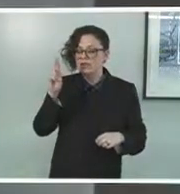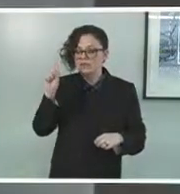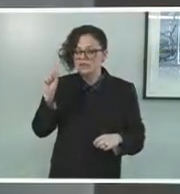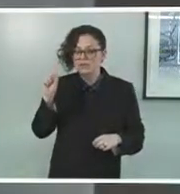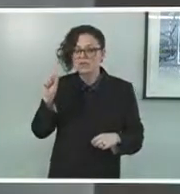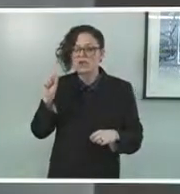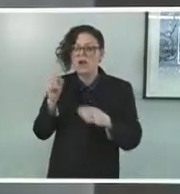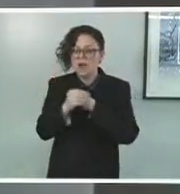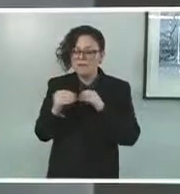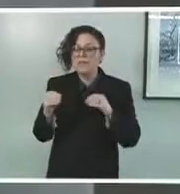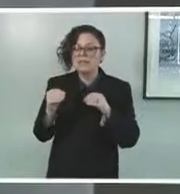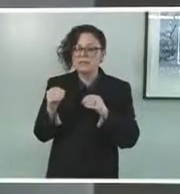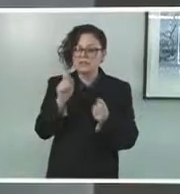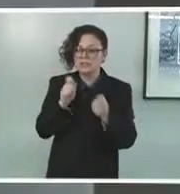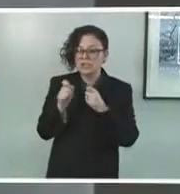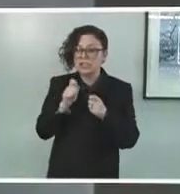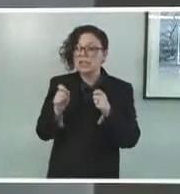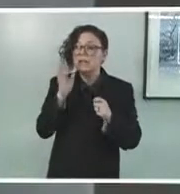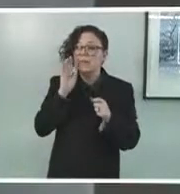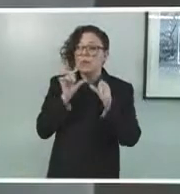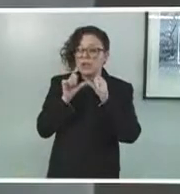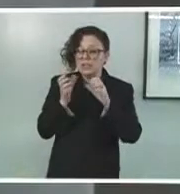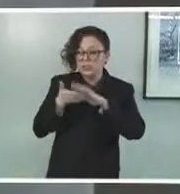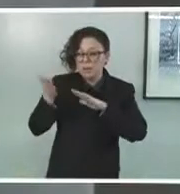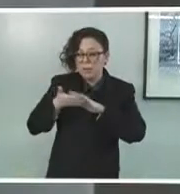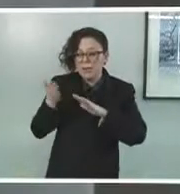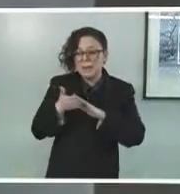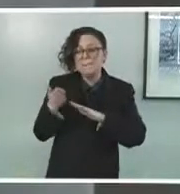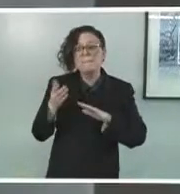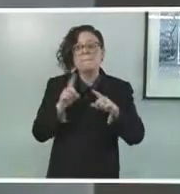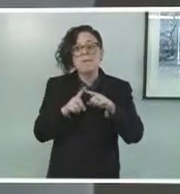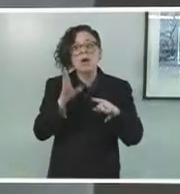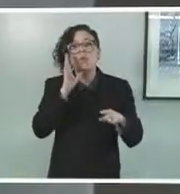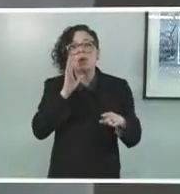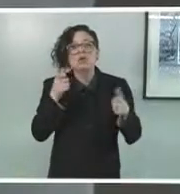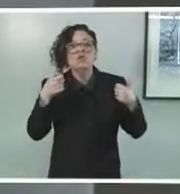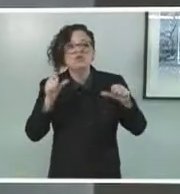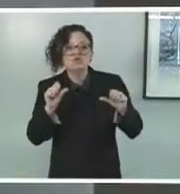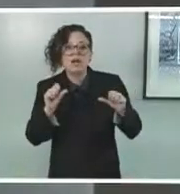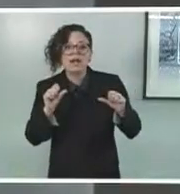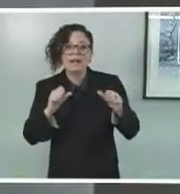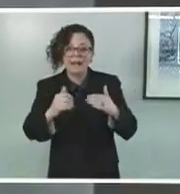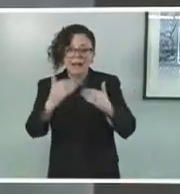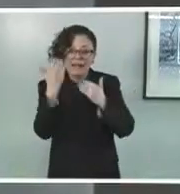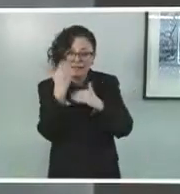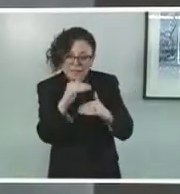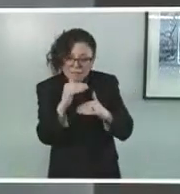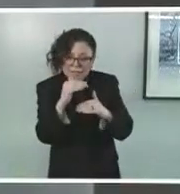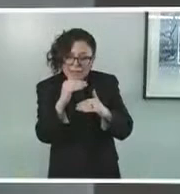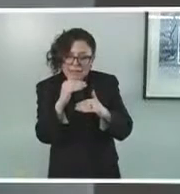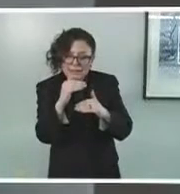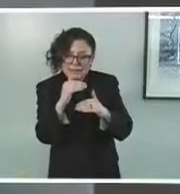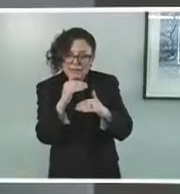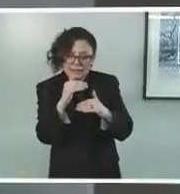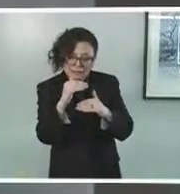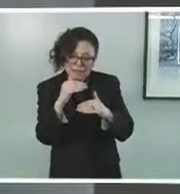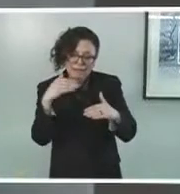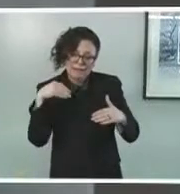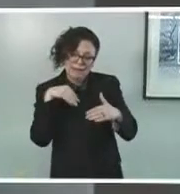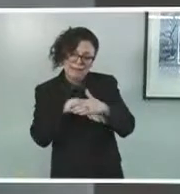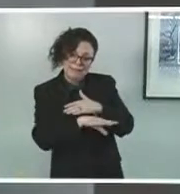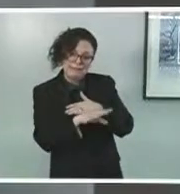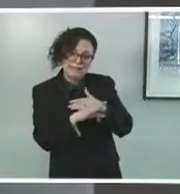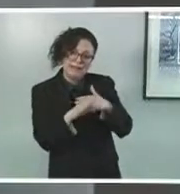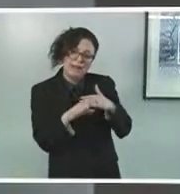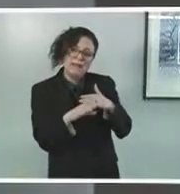going to continue to operate. What they're doing is limiting the access in the lobby, but I believe they